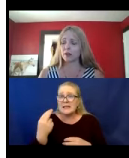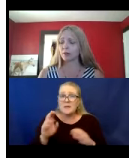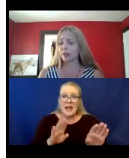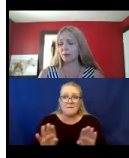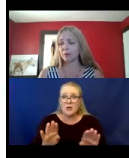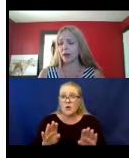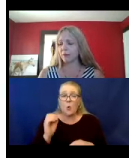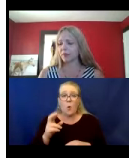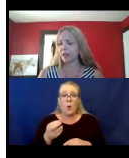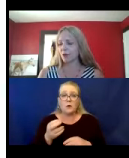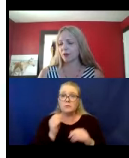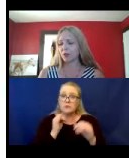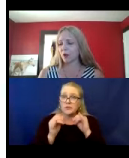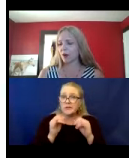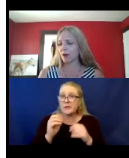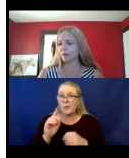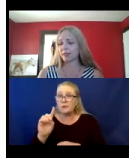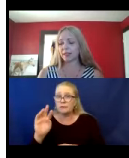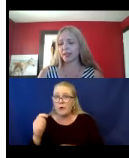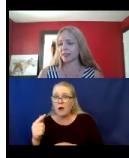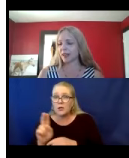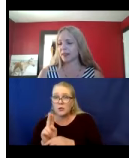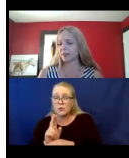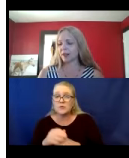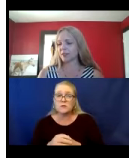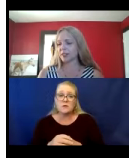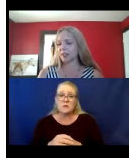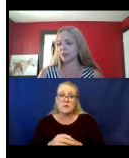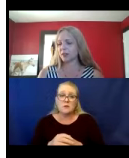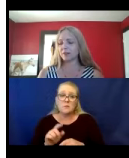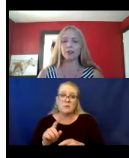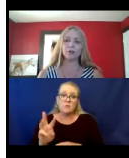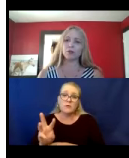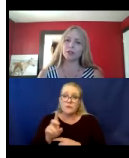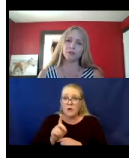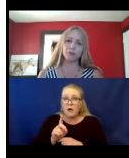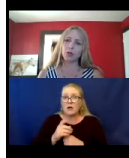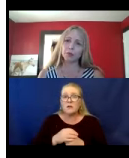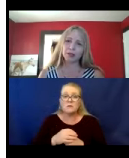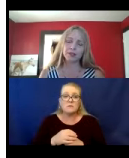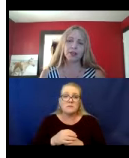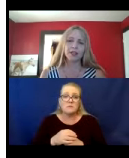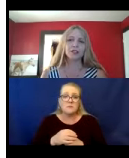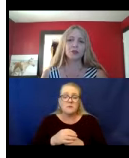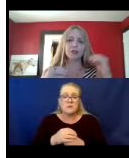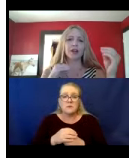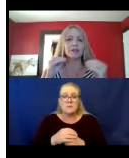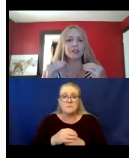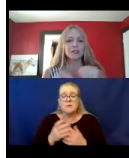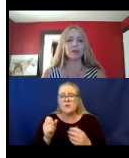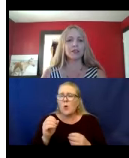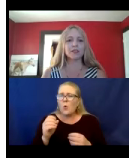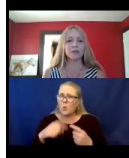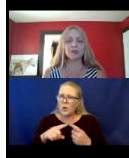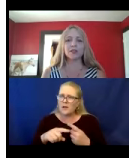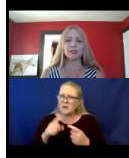use can come from that. Withdrawal, again, anxiety or agitation, you know, no sense of purpose. So when you're kind of seeing